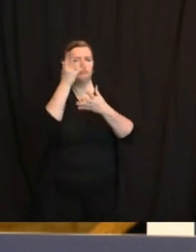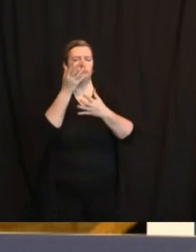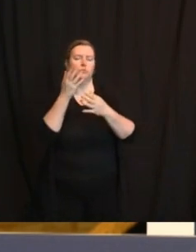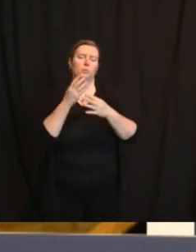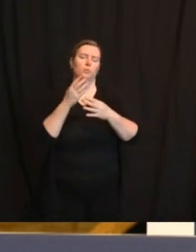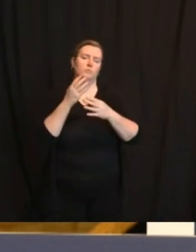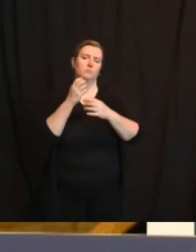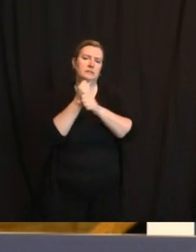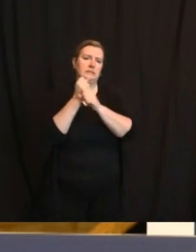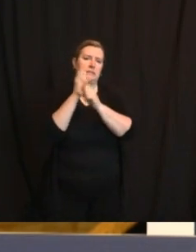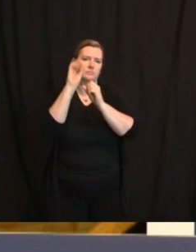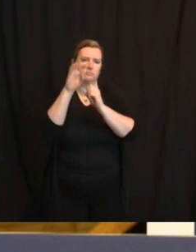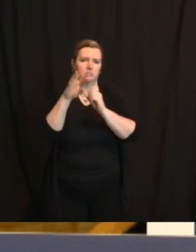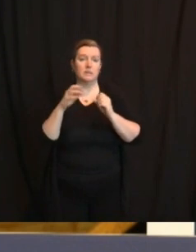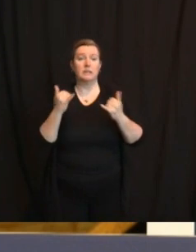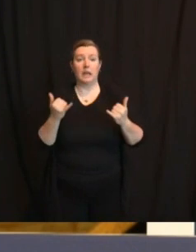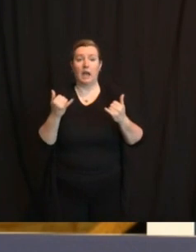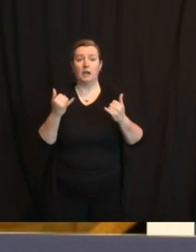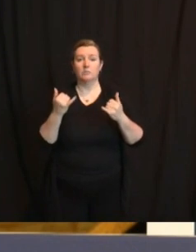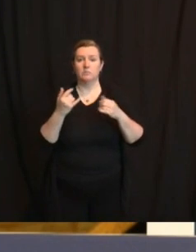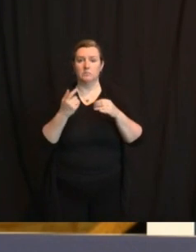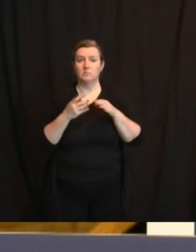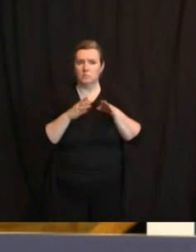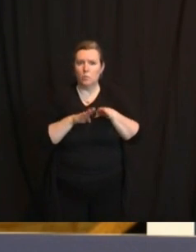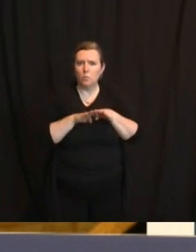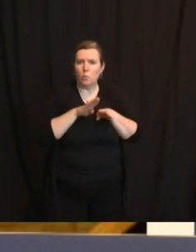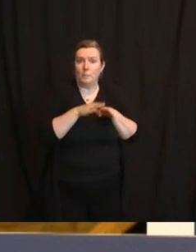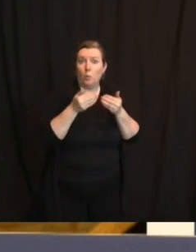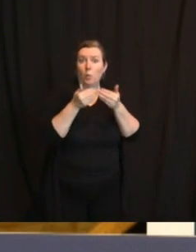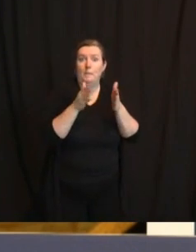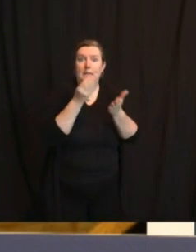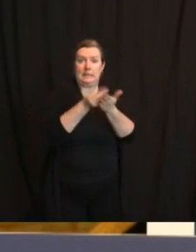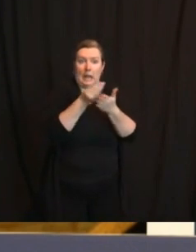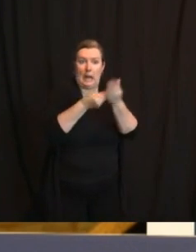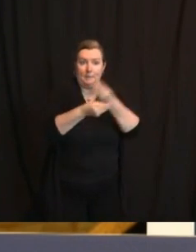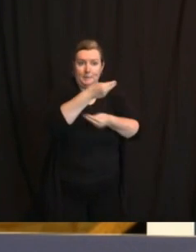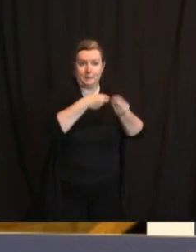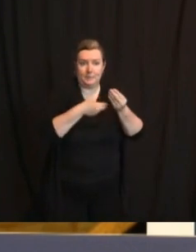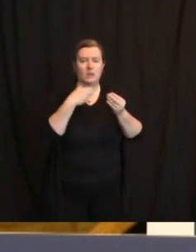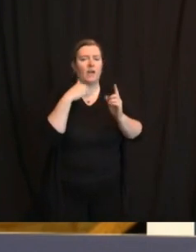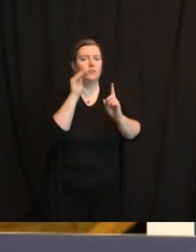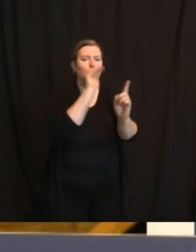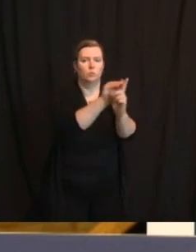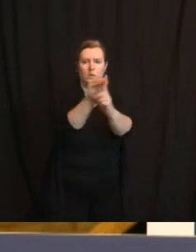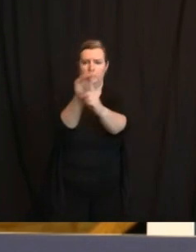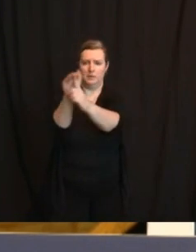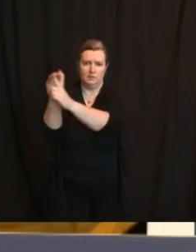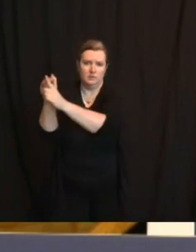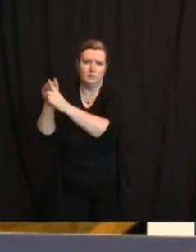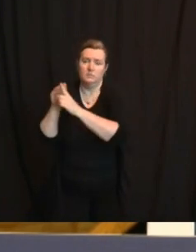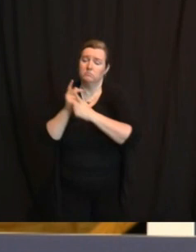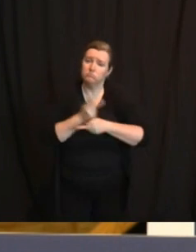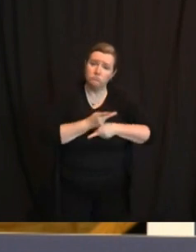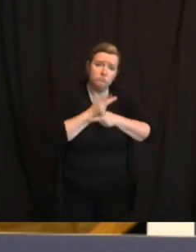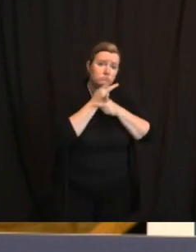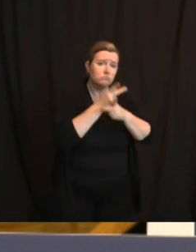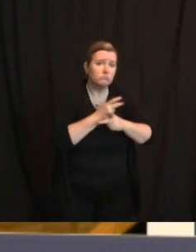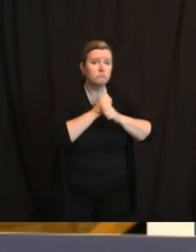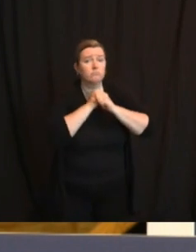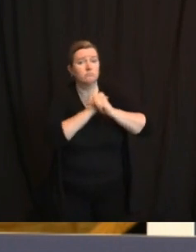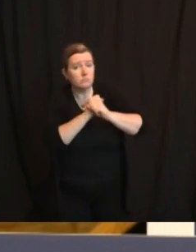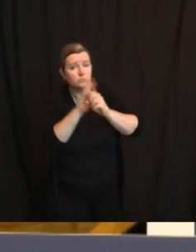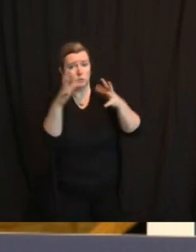take incremental steps toward reopening, I want to remind everyone to continue to take steps to protect your